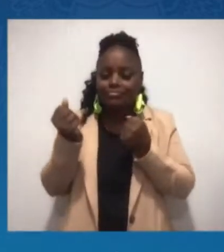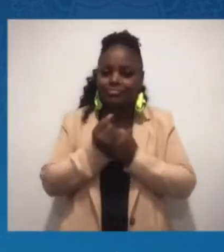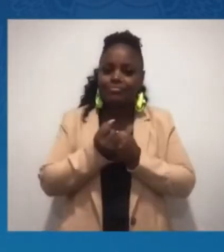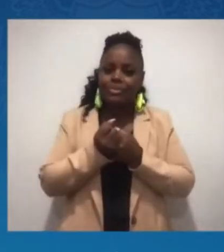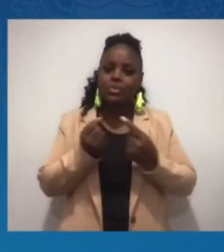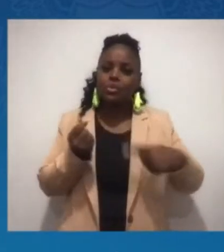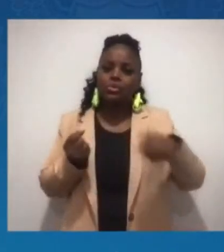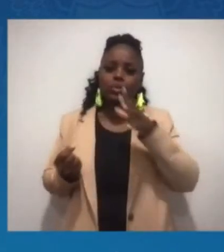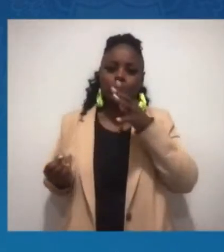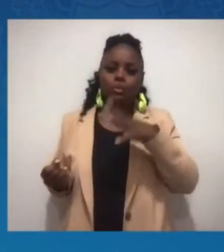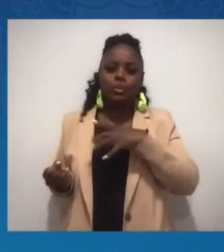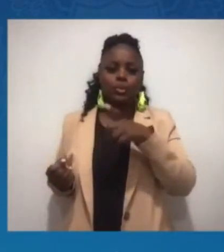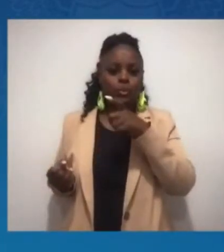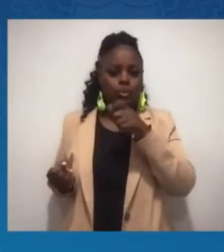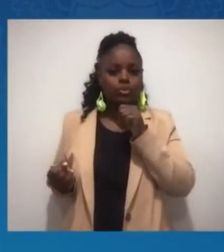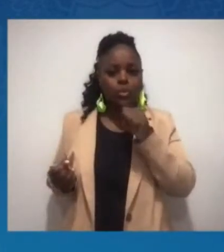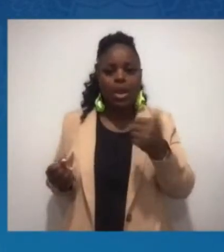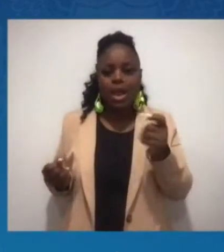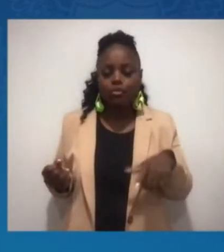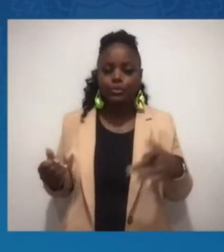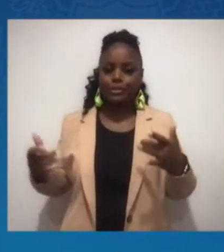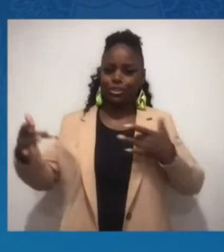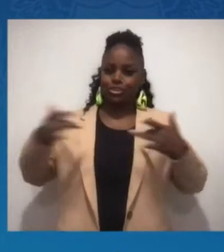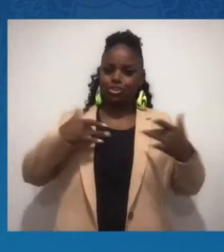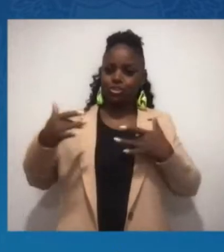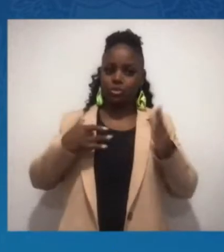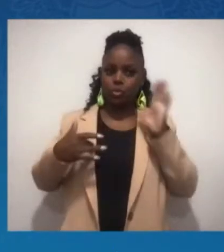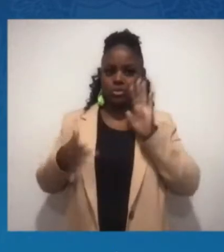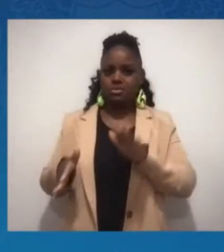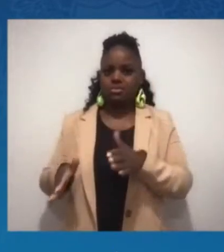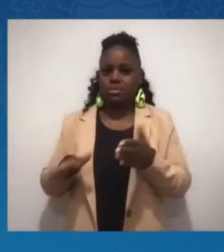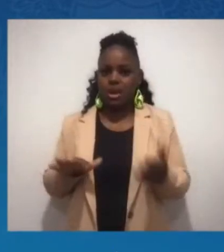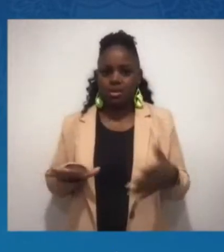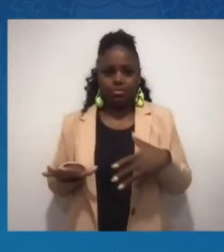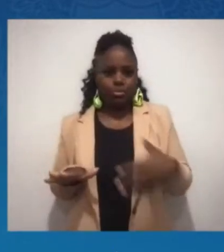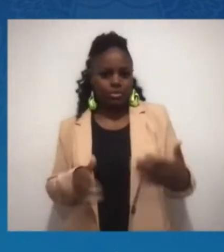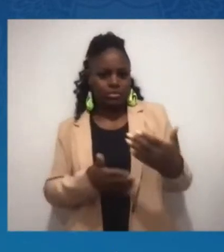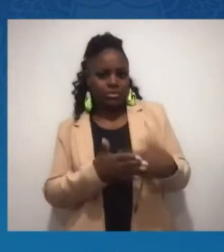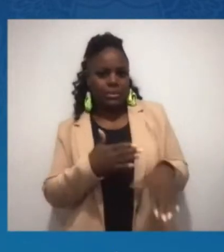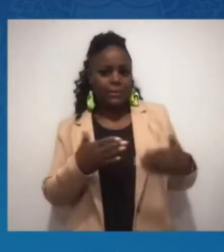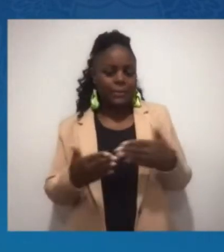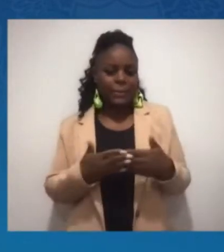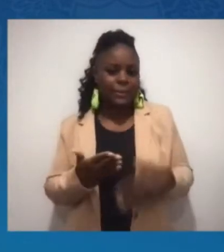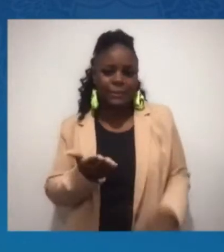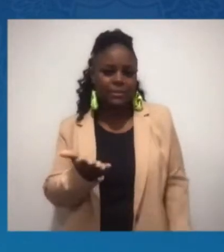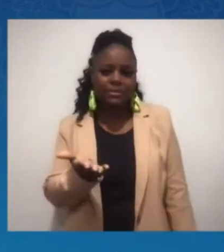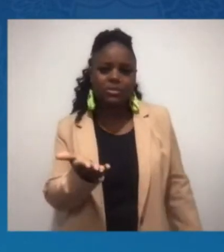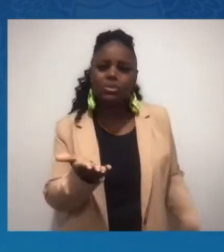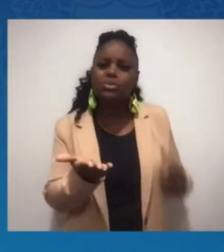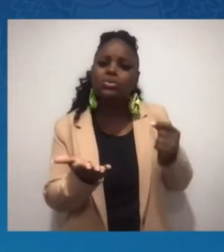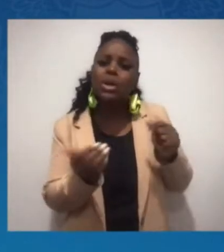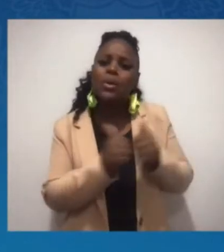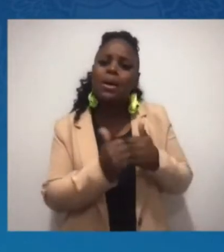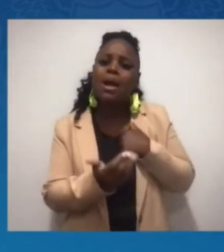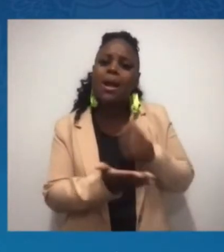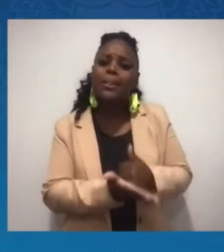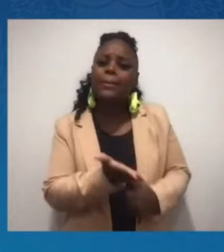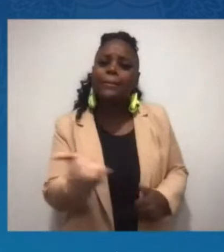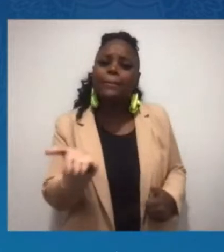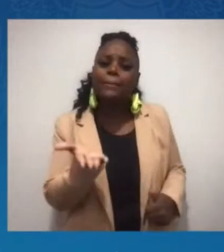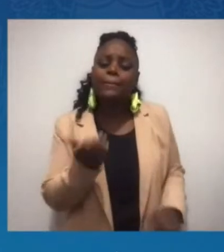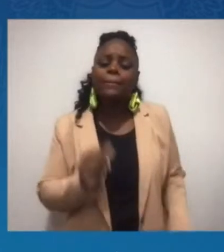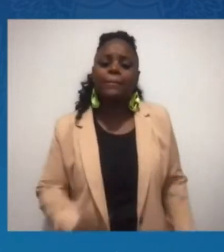preventable cancer? Great question. Thank you. Thank you, Kai. That is a great question. That's a great question. I